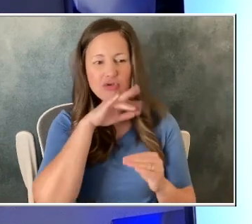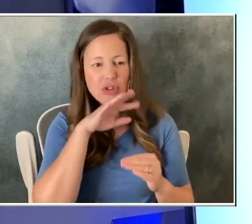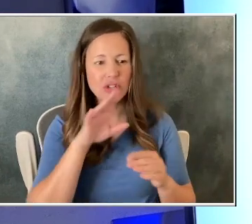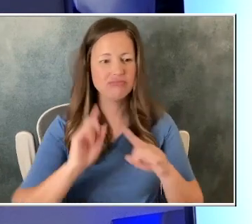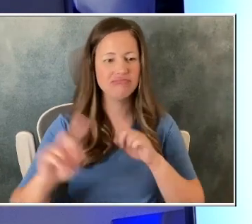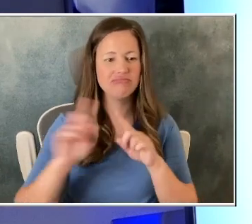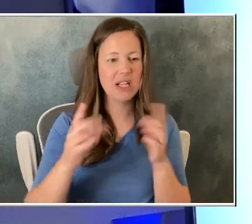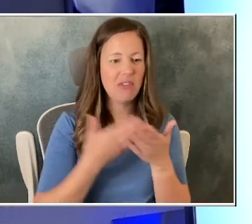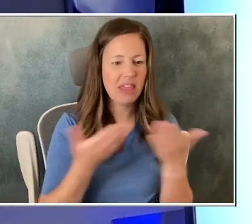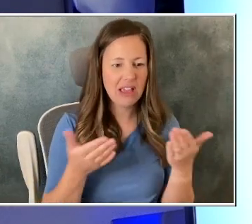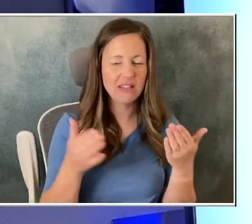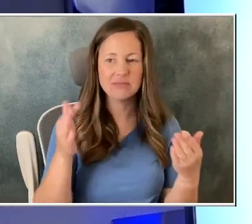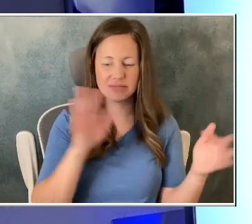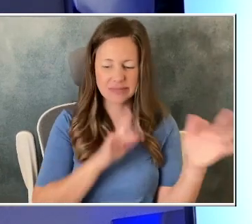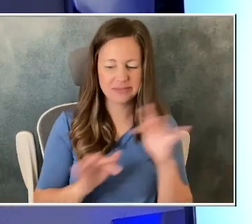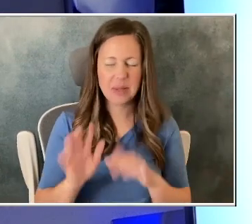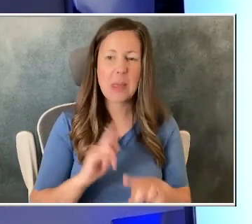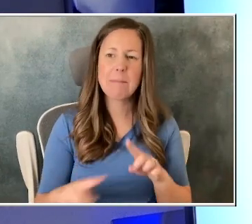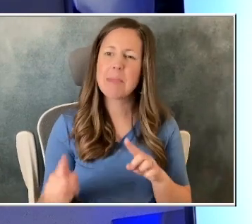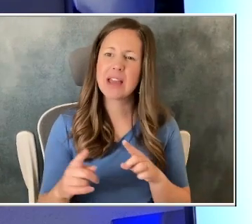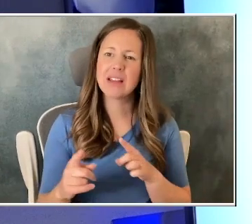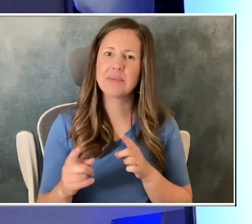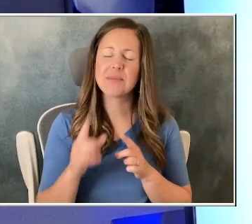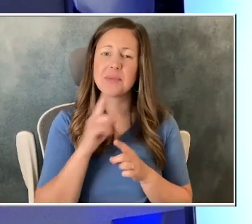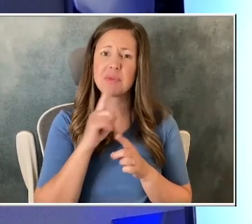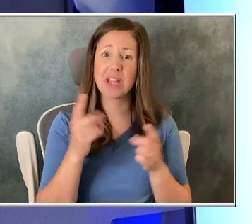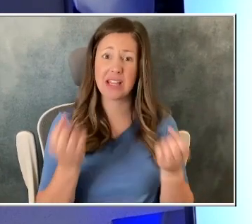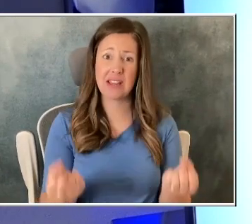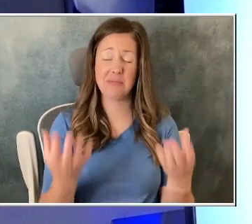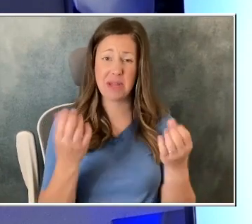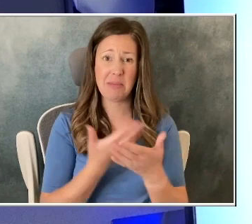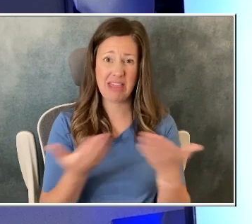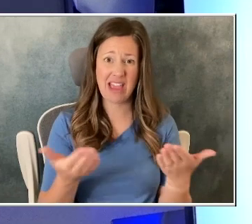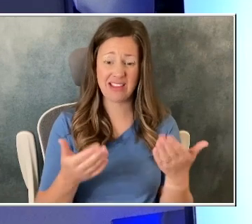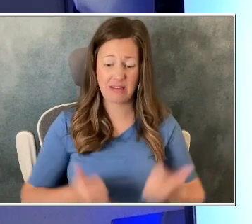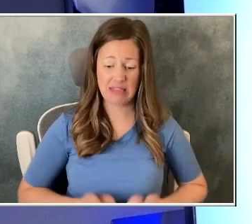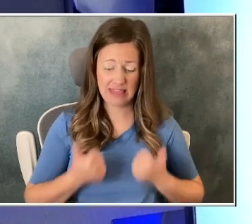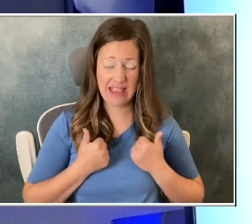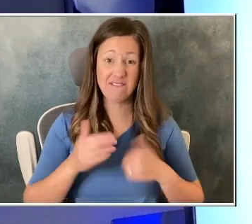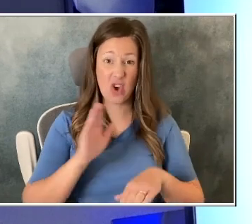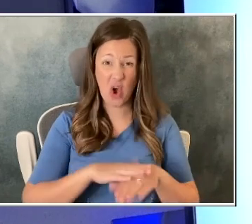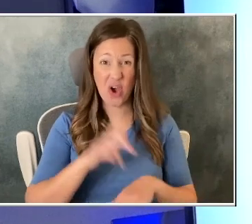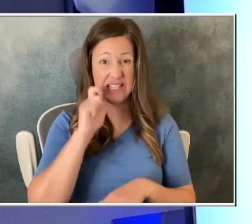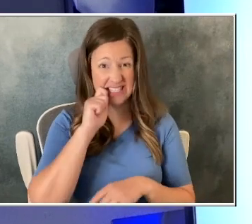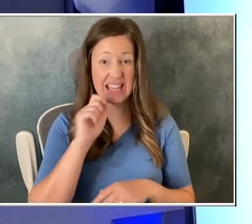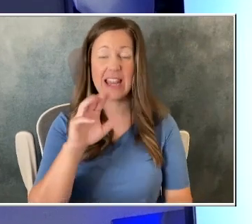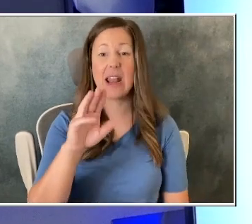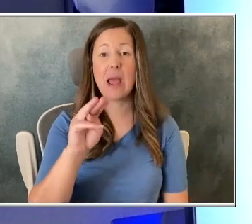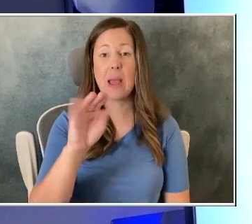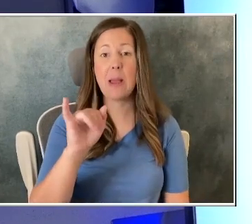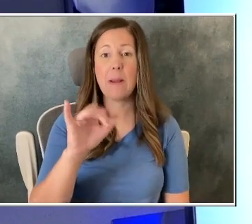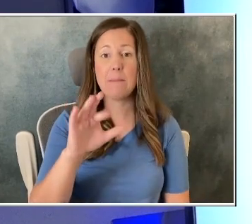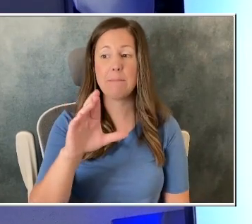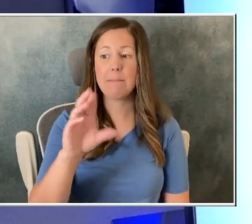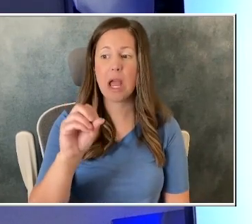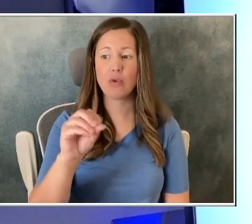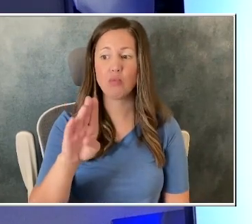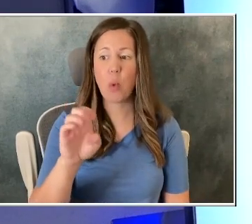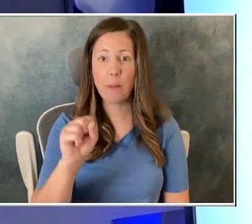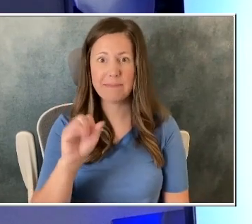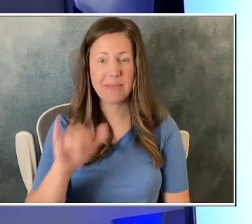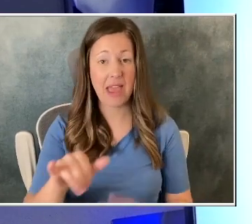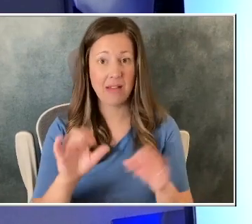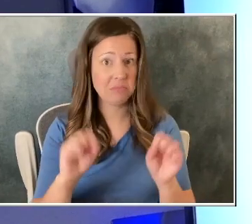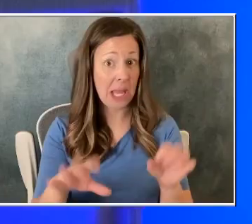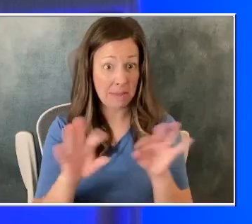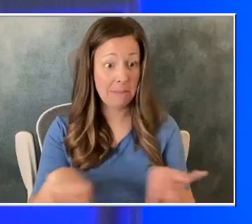really, there are a ton of microbes that live on our skin, and those microbes can actually be important for our skin. Talk to us about that. Yeah, so